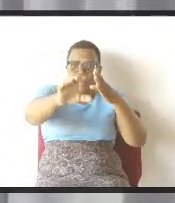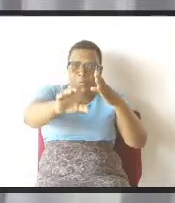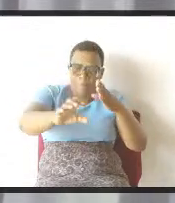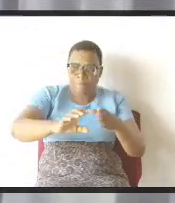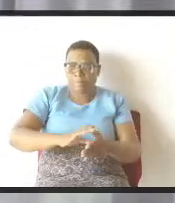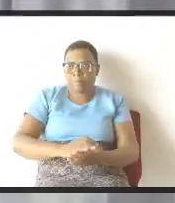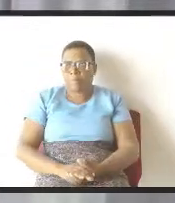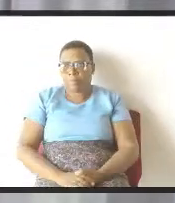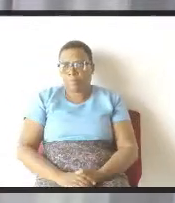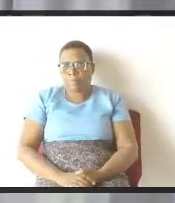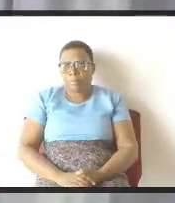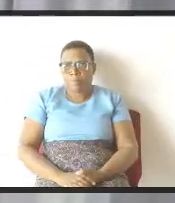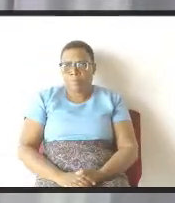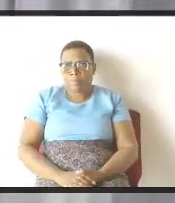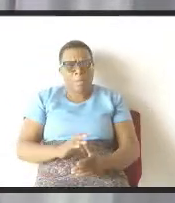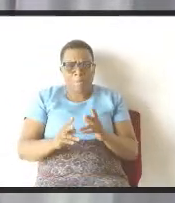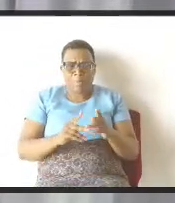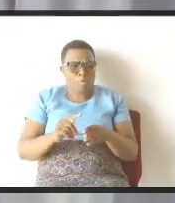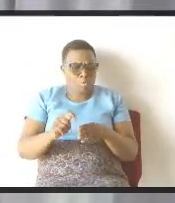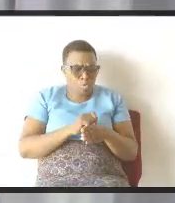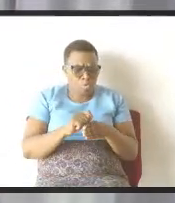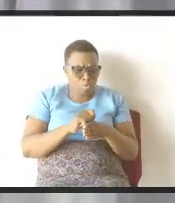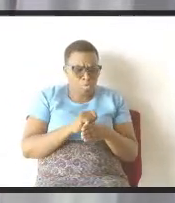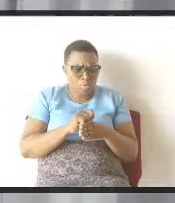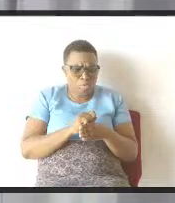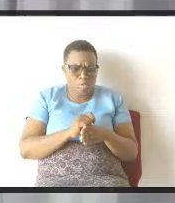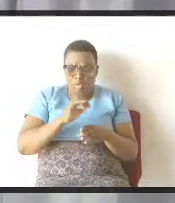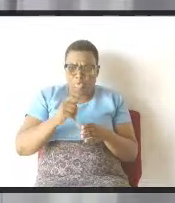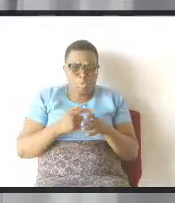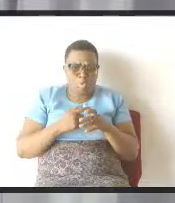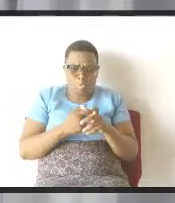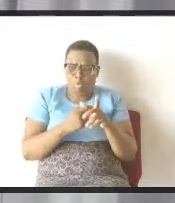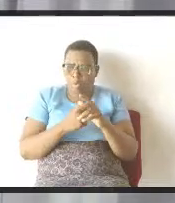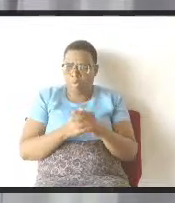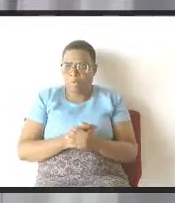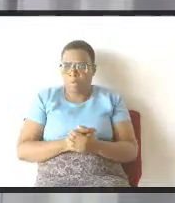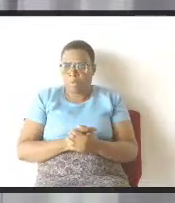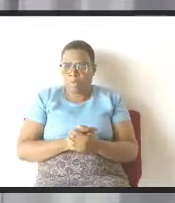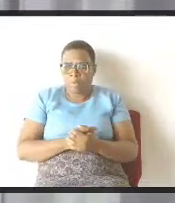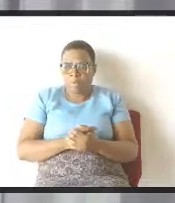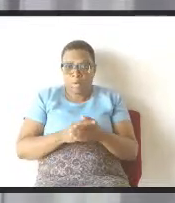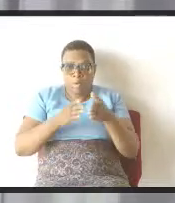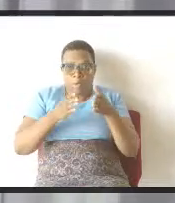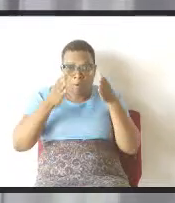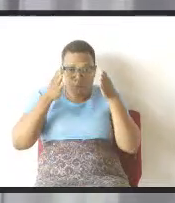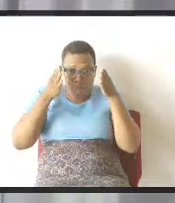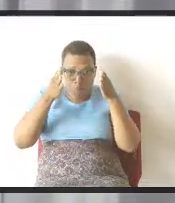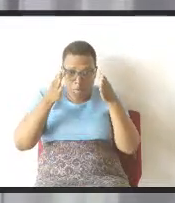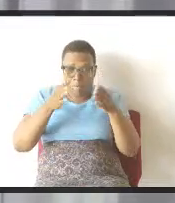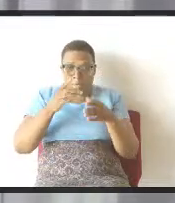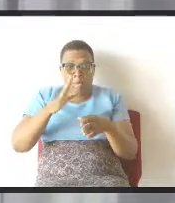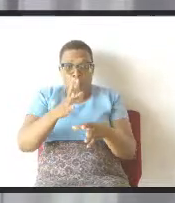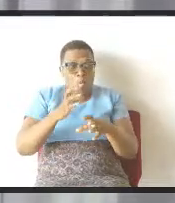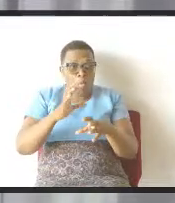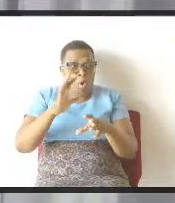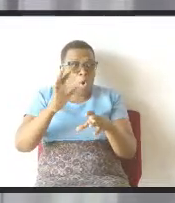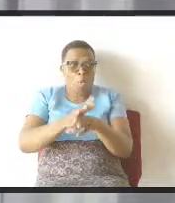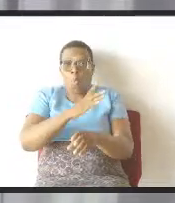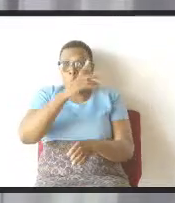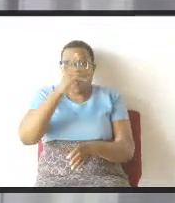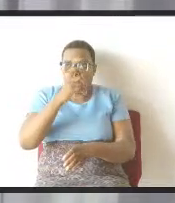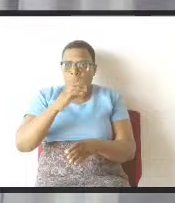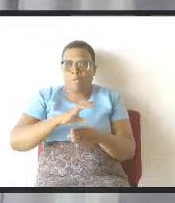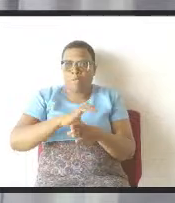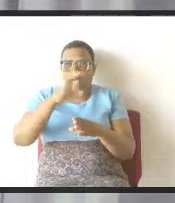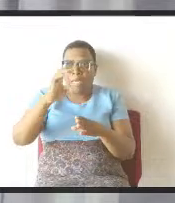People don't go through all that training and hardship just for running sake. They want to be winners. They want at the end